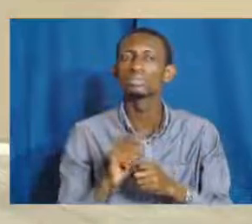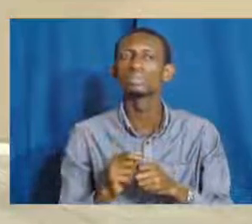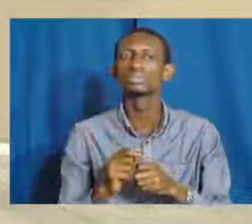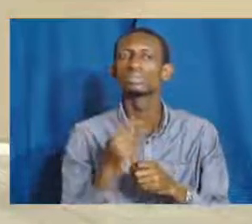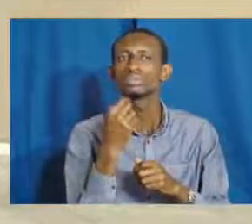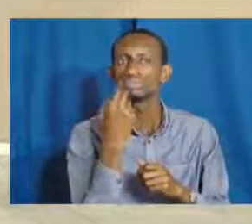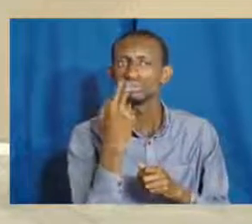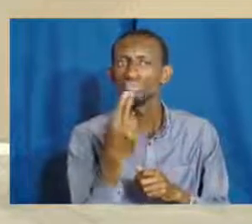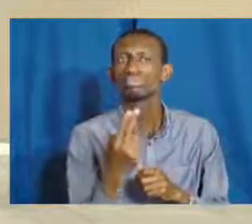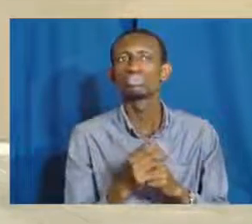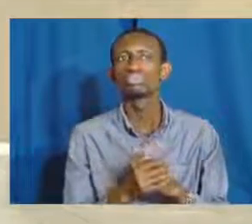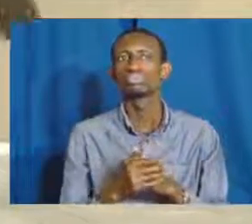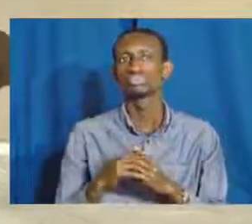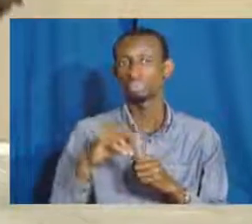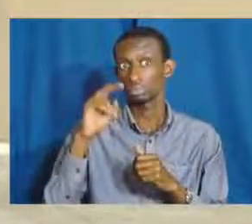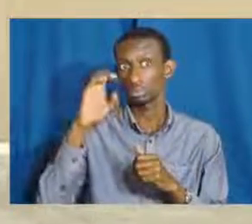2s2,